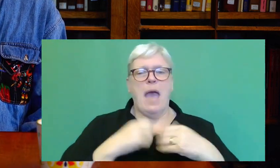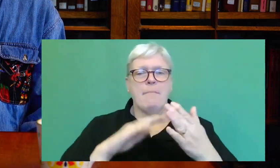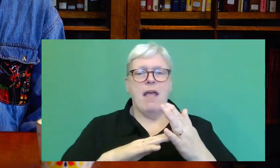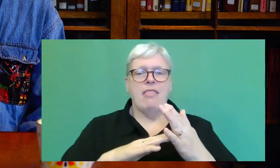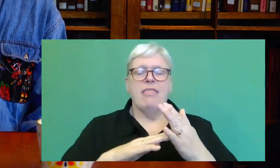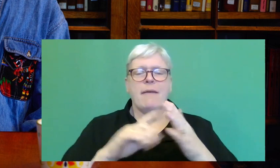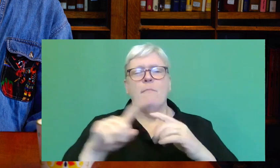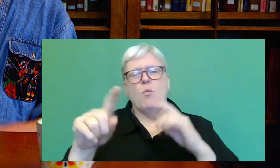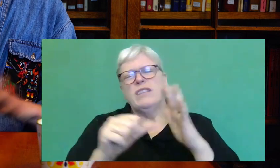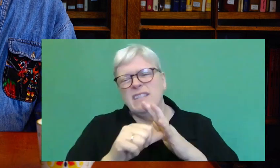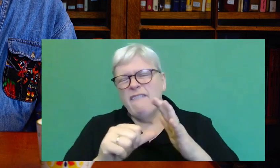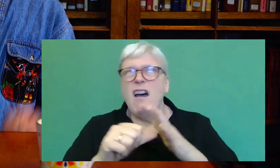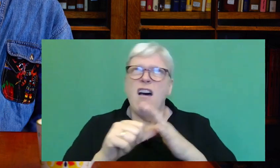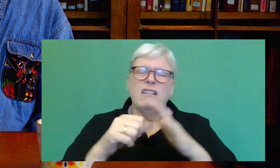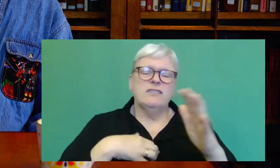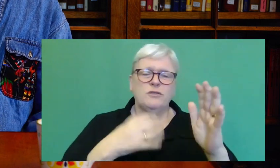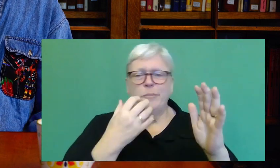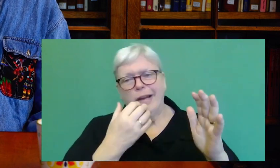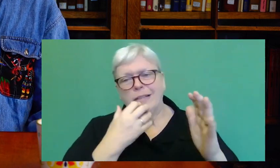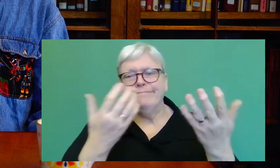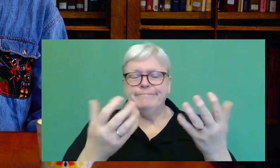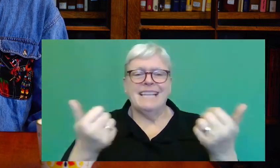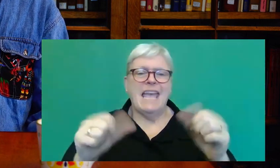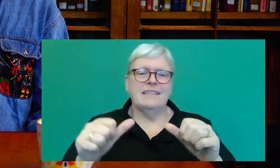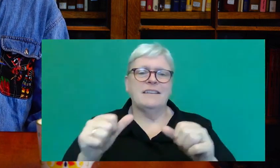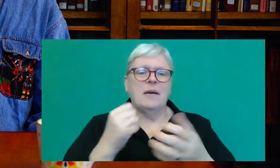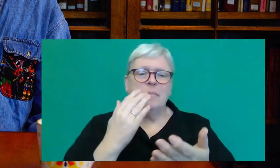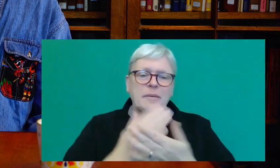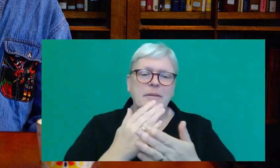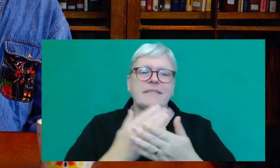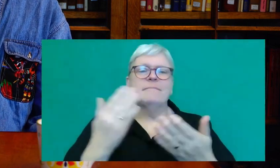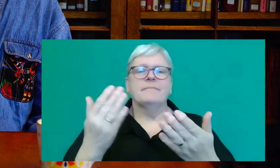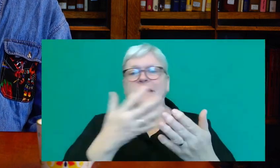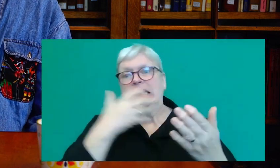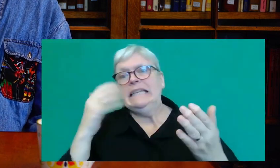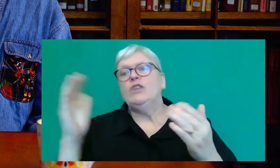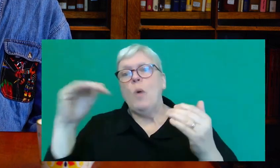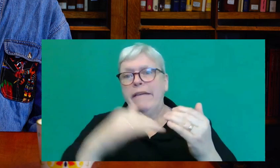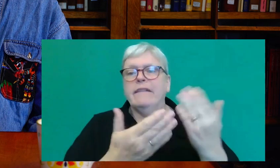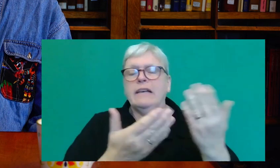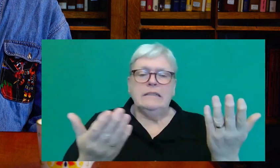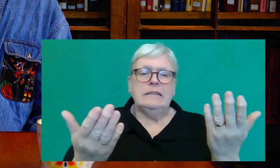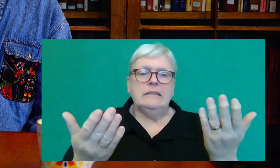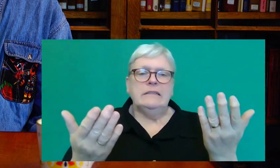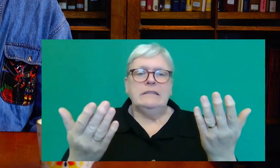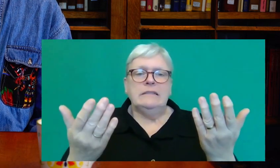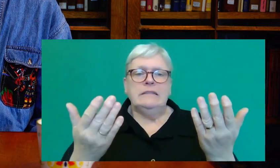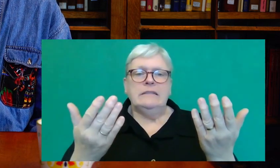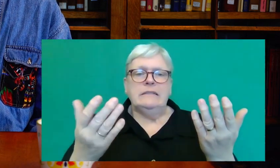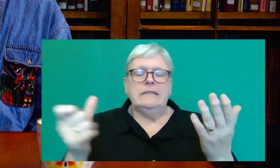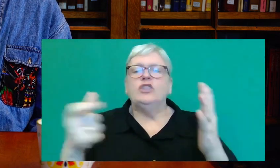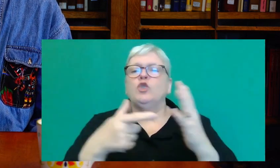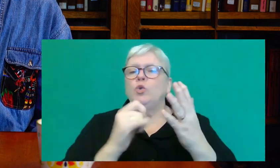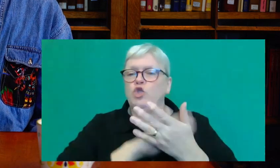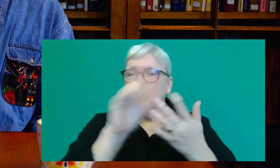hardy month to bear. Ended up being a bit of a sort of heat wave. And in the coastal town of Cushendall. So yeah, I'd planned